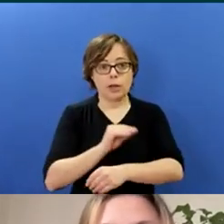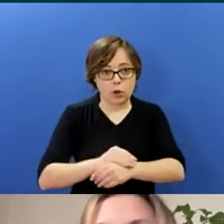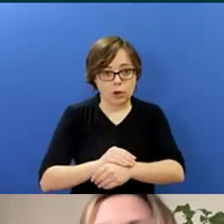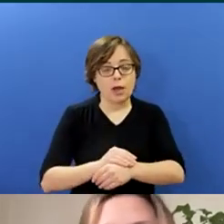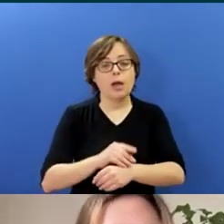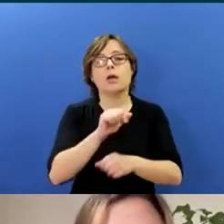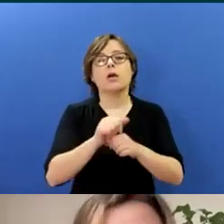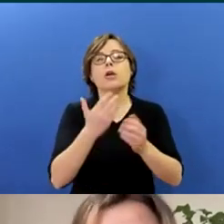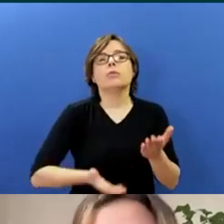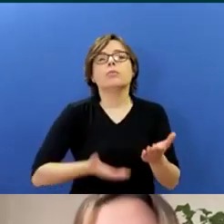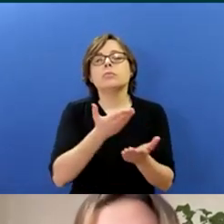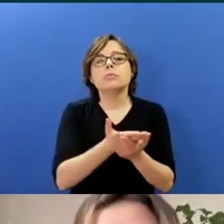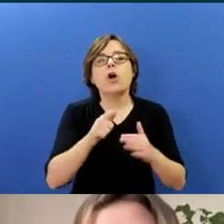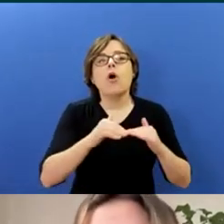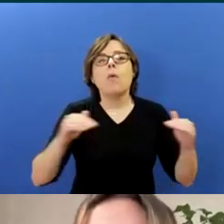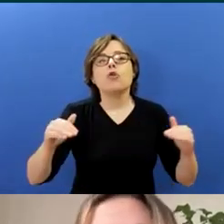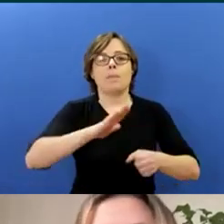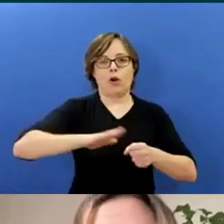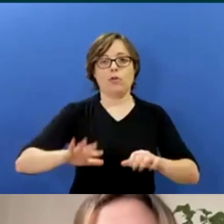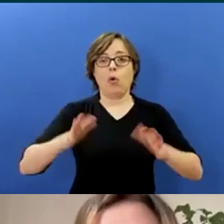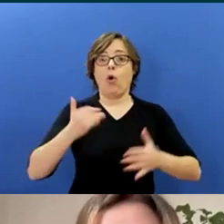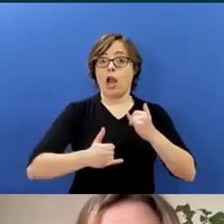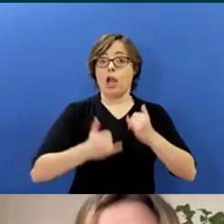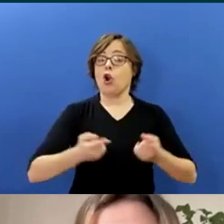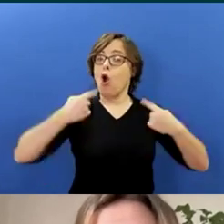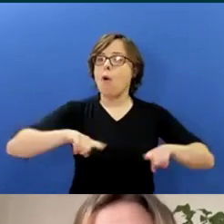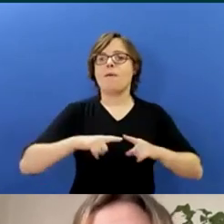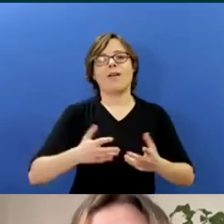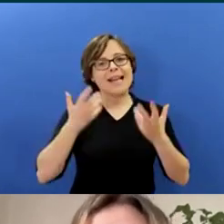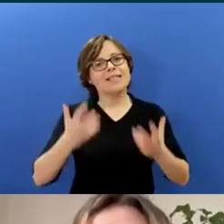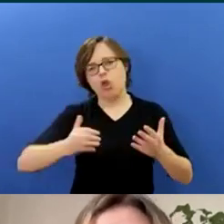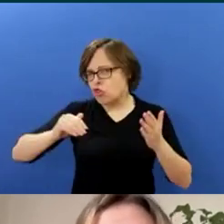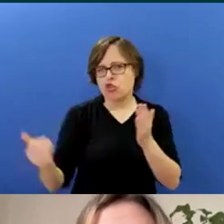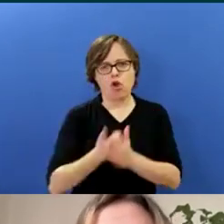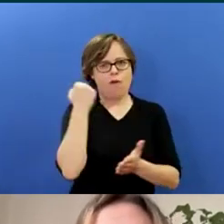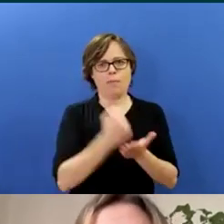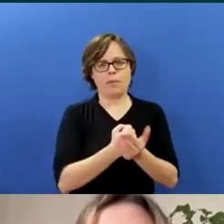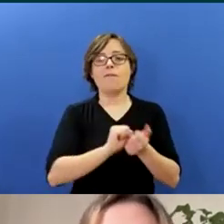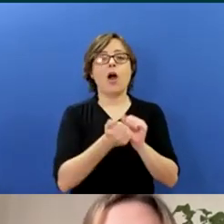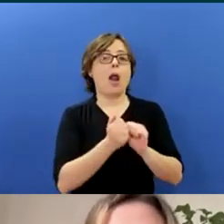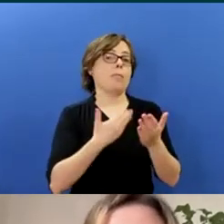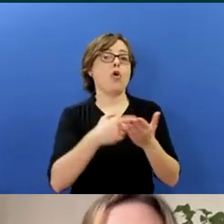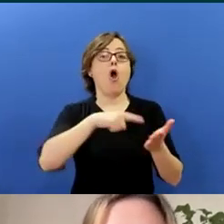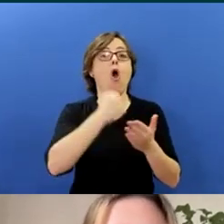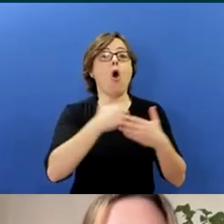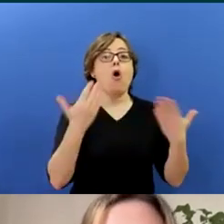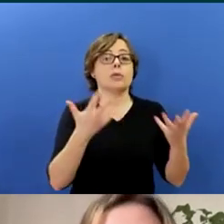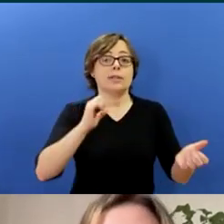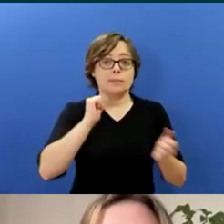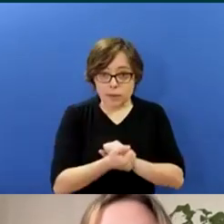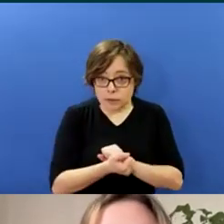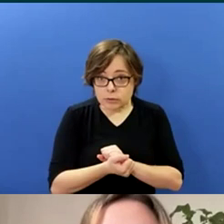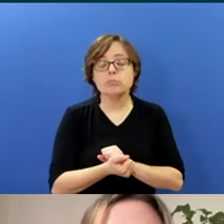to introduce a completely new law or amend the constitution. They can collect